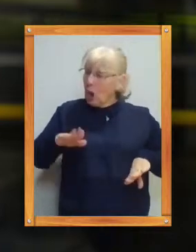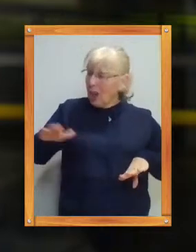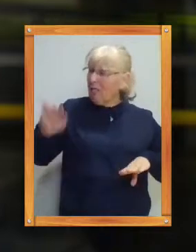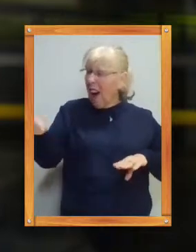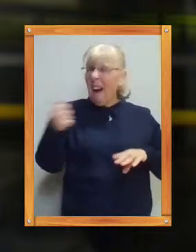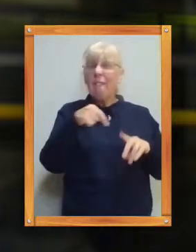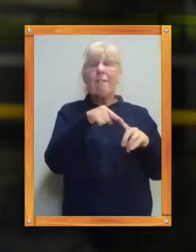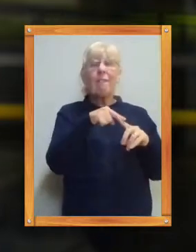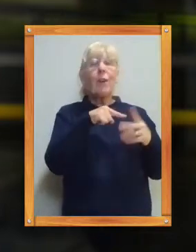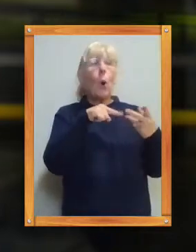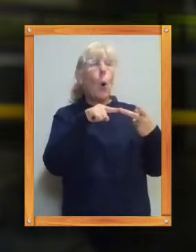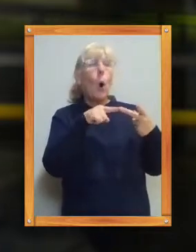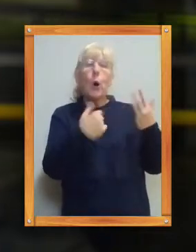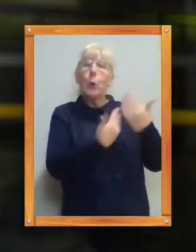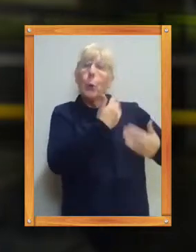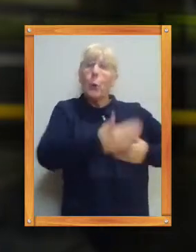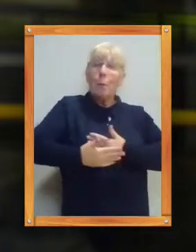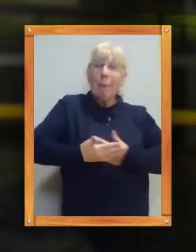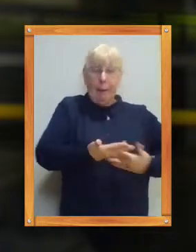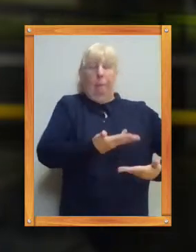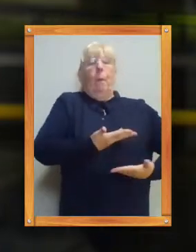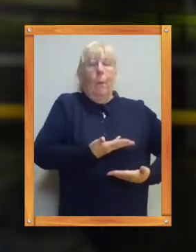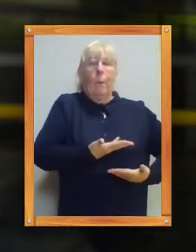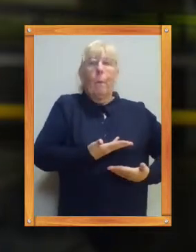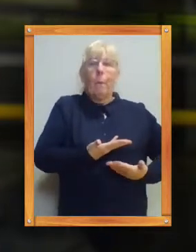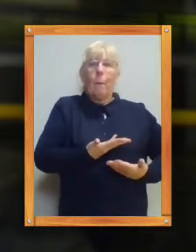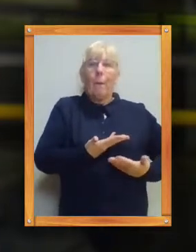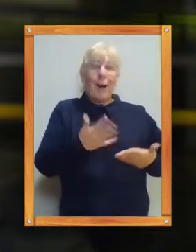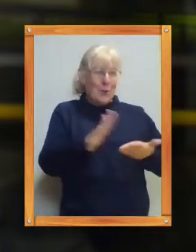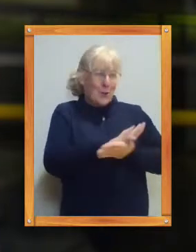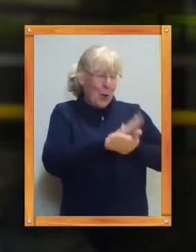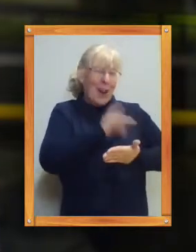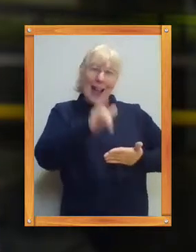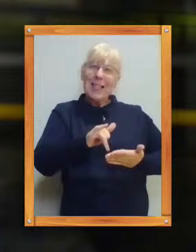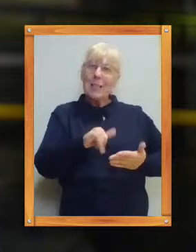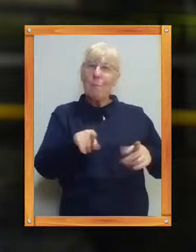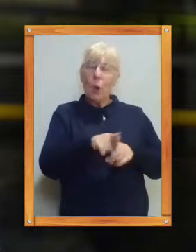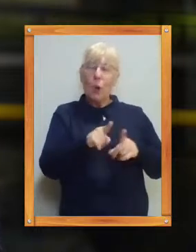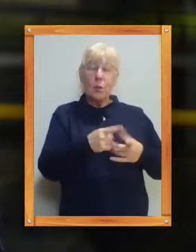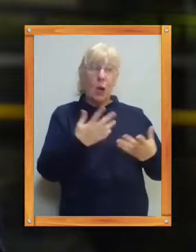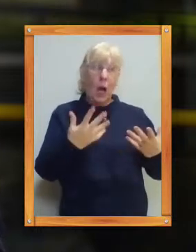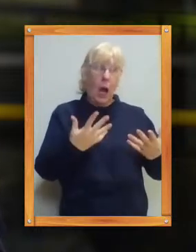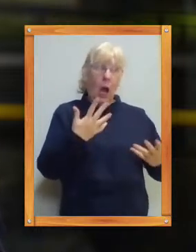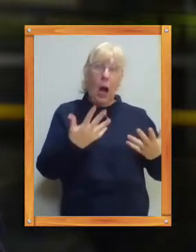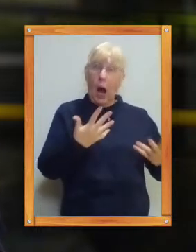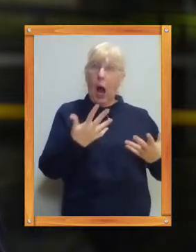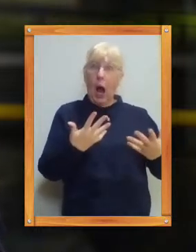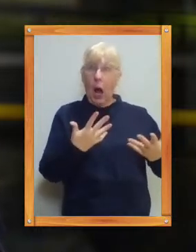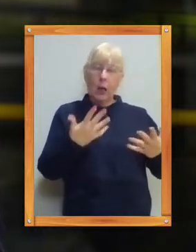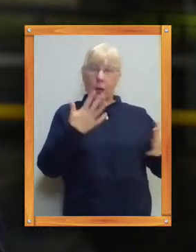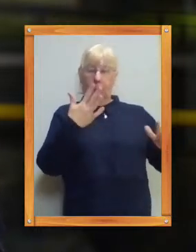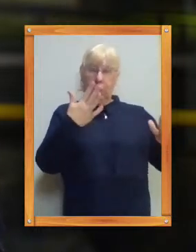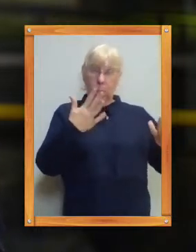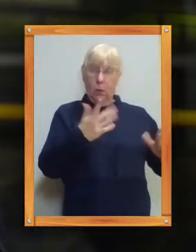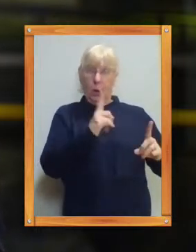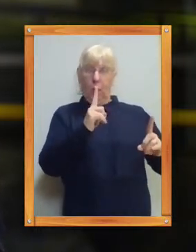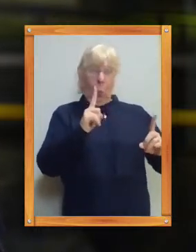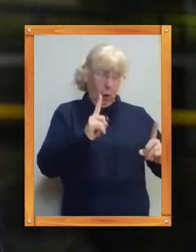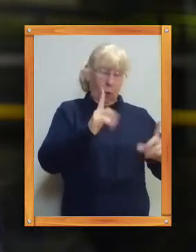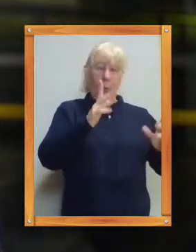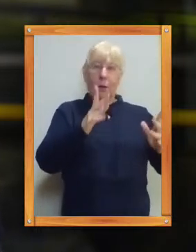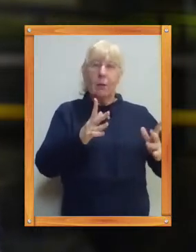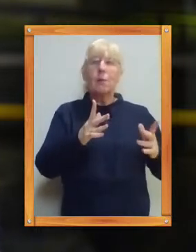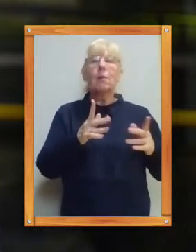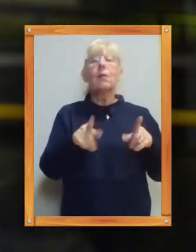unimagined joys and demands, and for those confused and unable to cope with parenthood. We